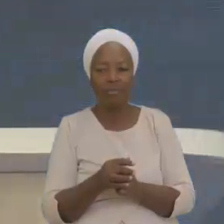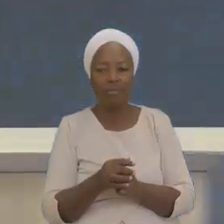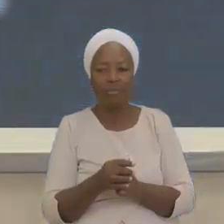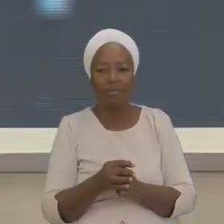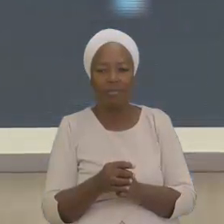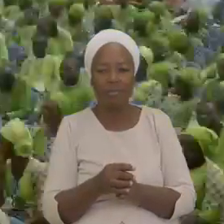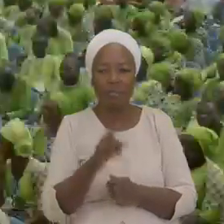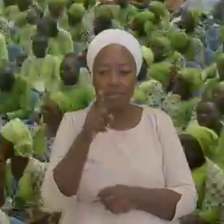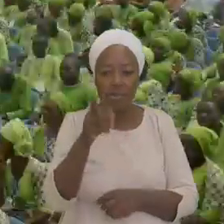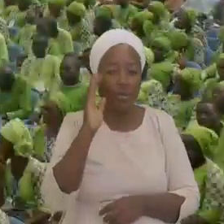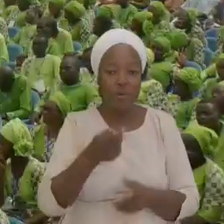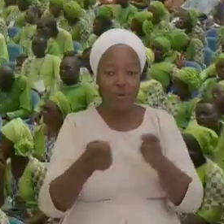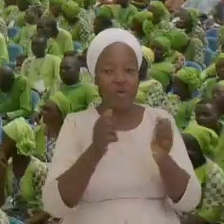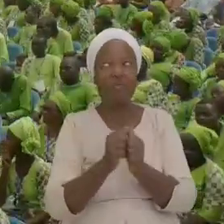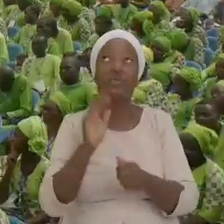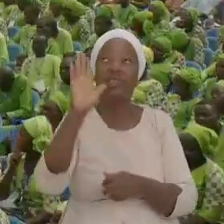You will reign with him.